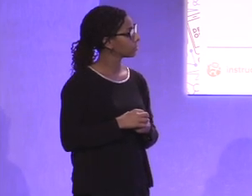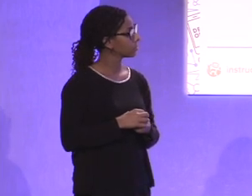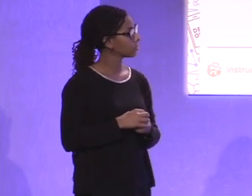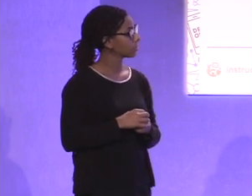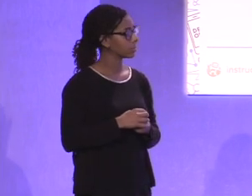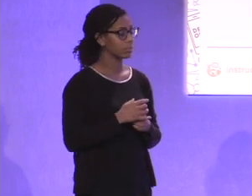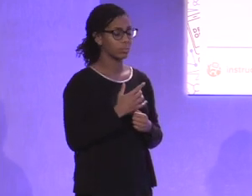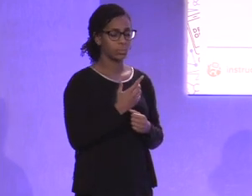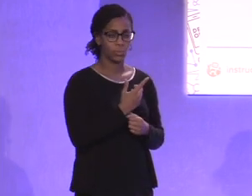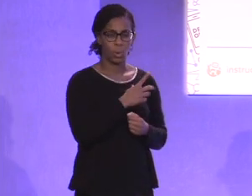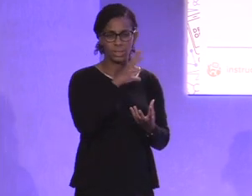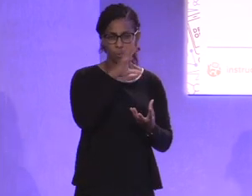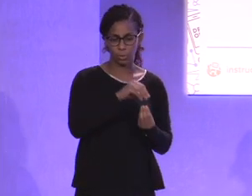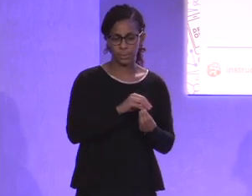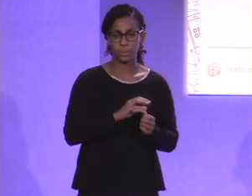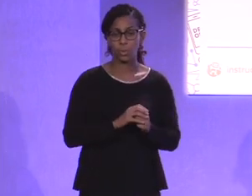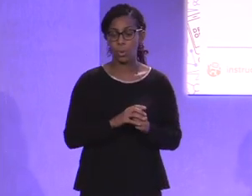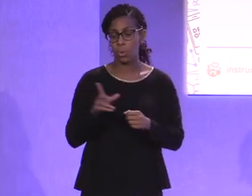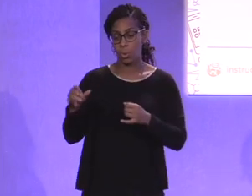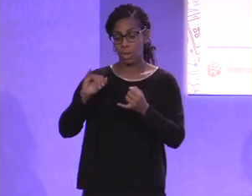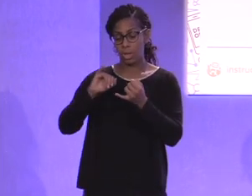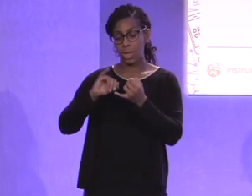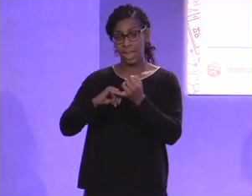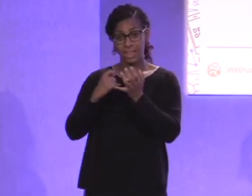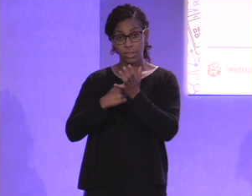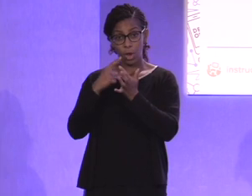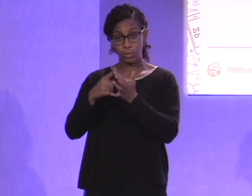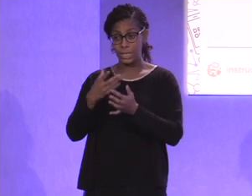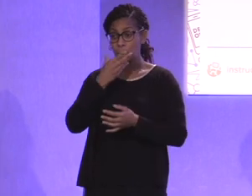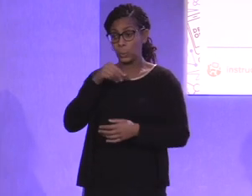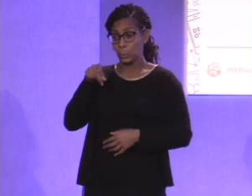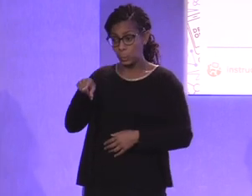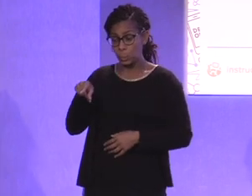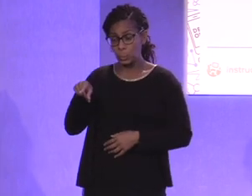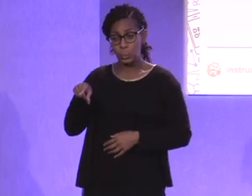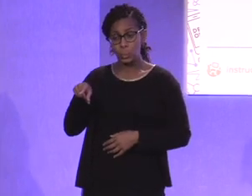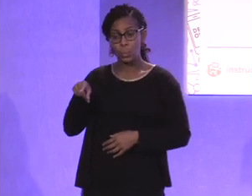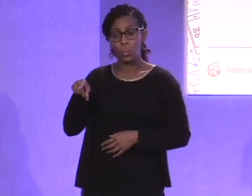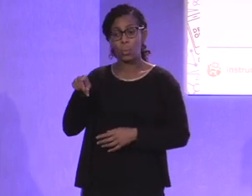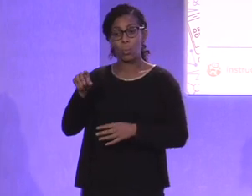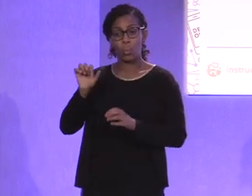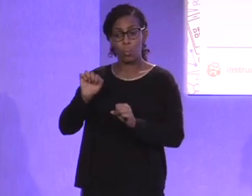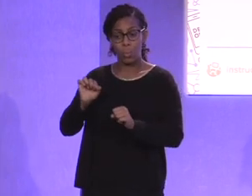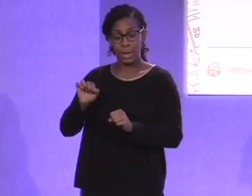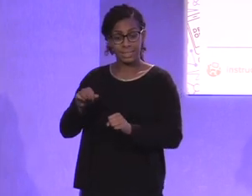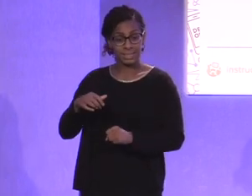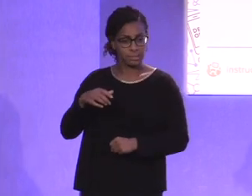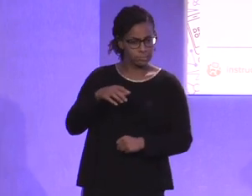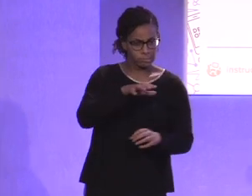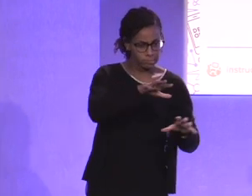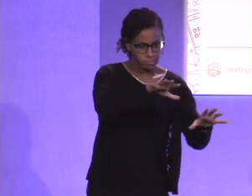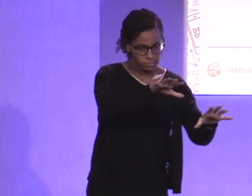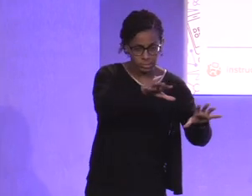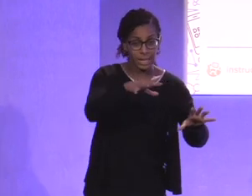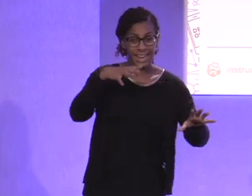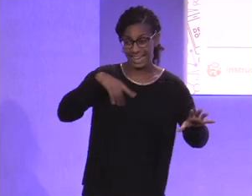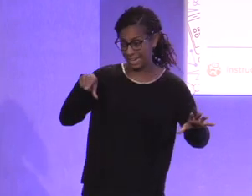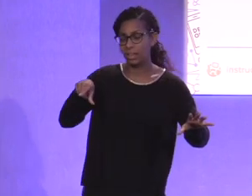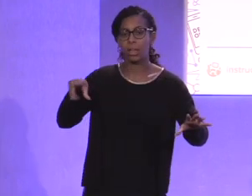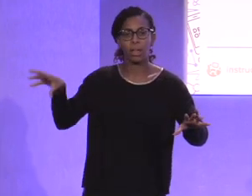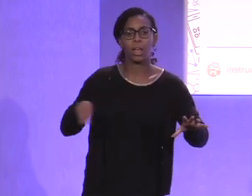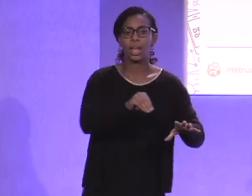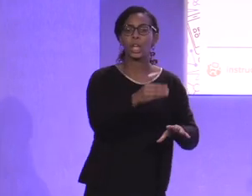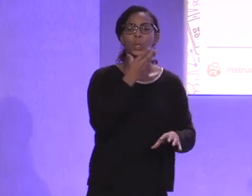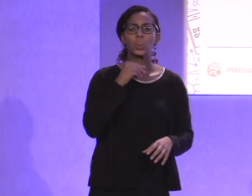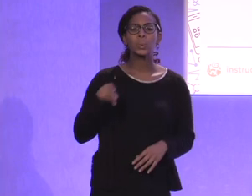in SRE, use it when you once you actually need it. Don't try and utilize something that is not addressing a